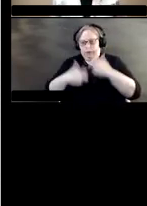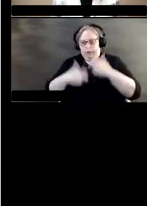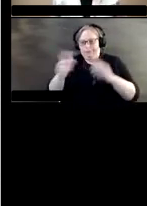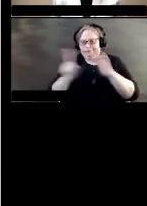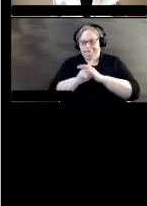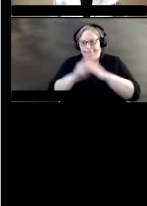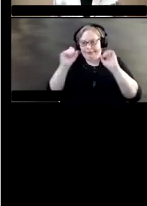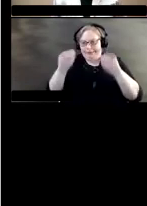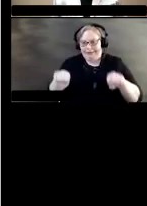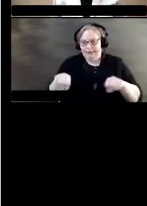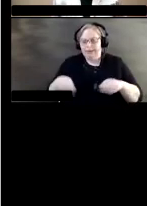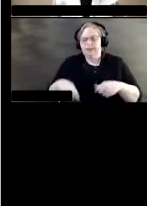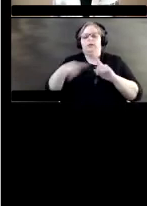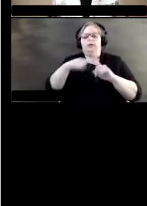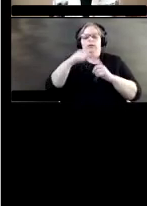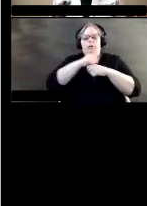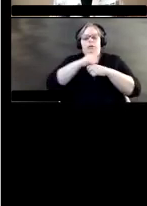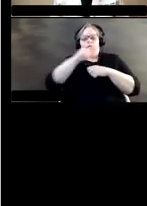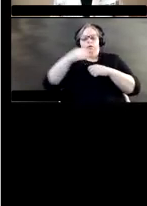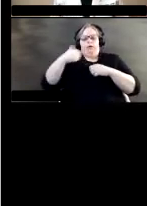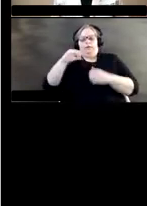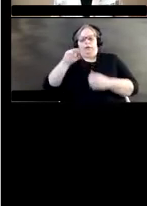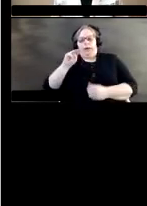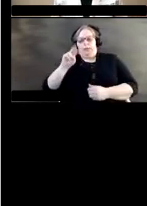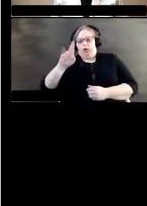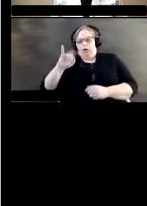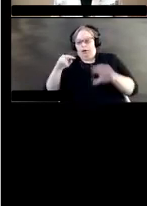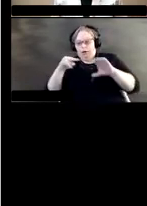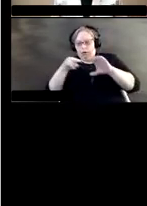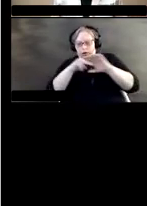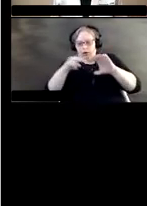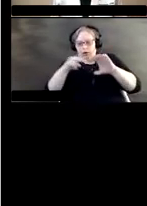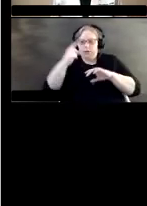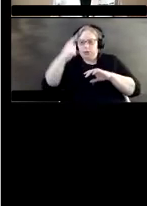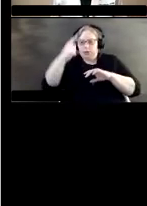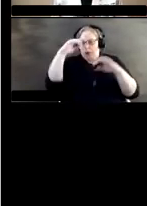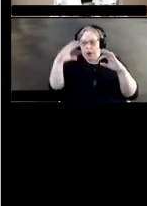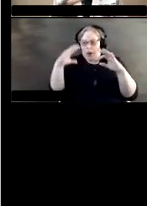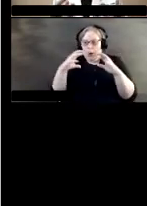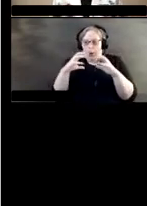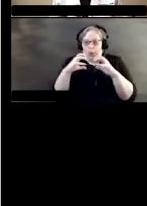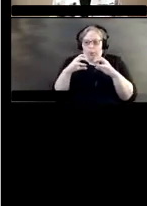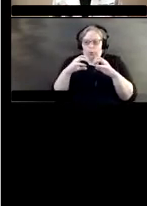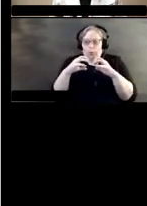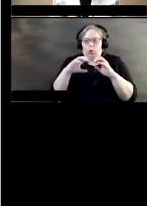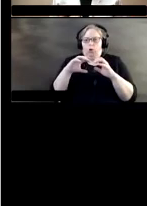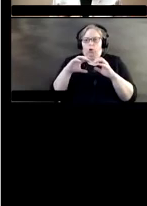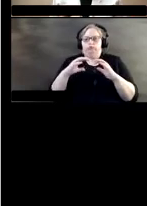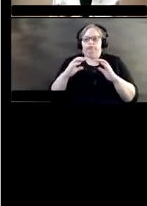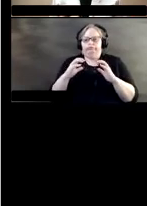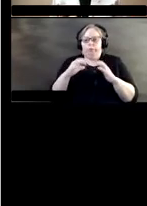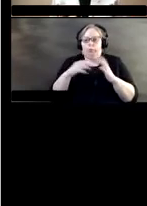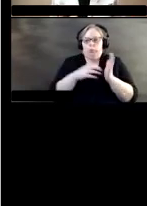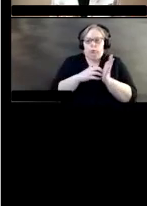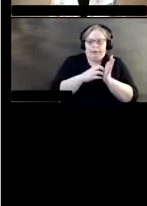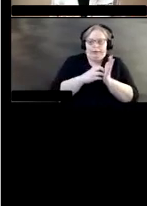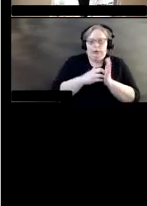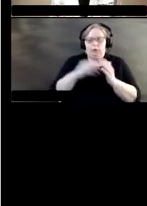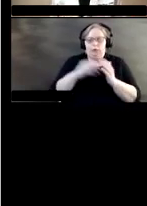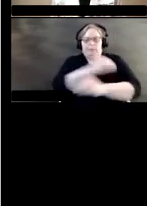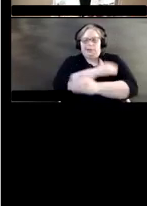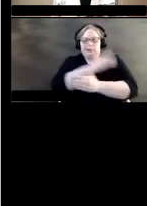have an MRI to look if there's any atrophy or shrinkage. We look to see if there's microvascular changes in the